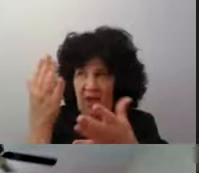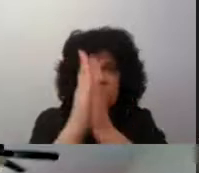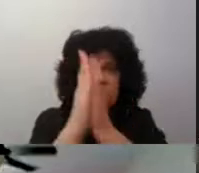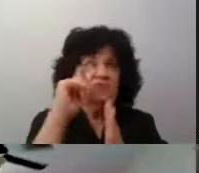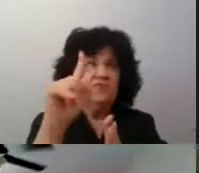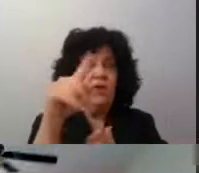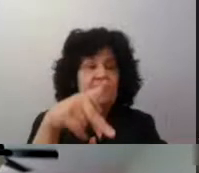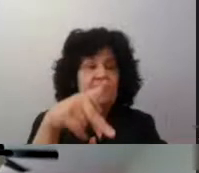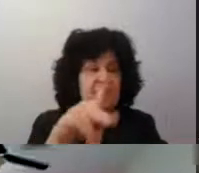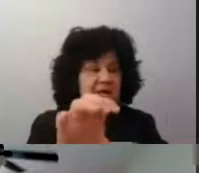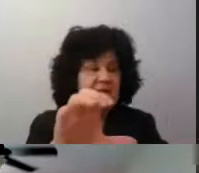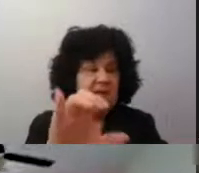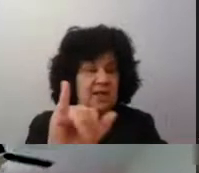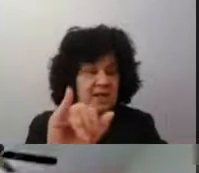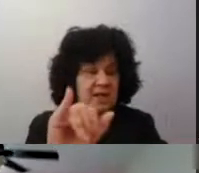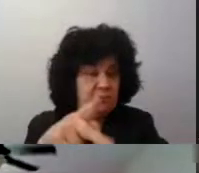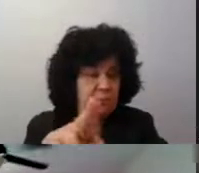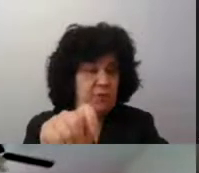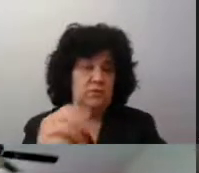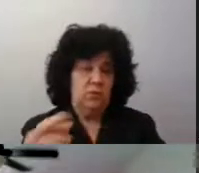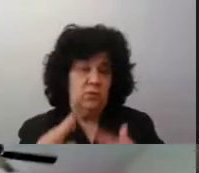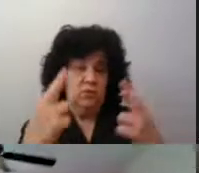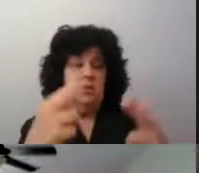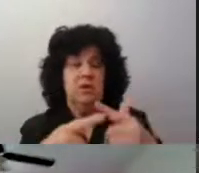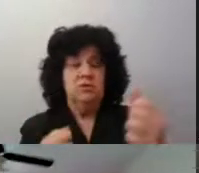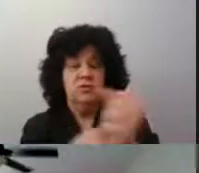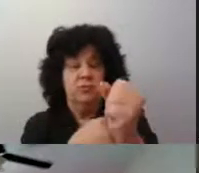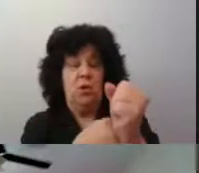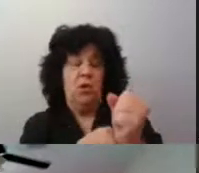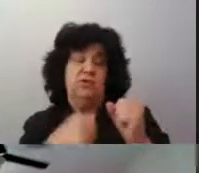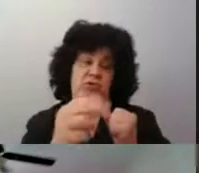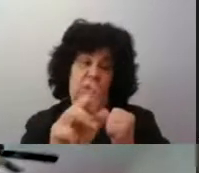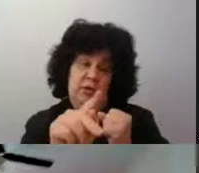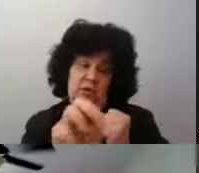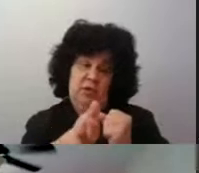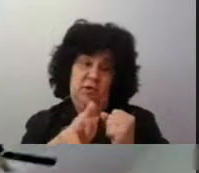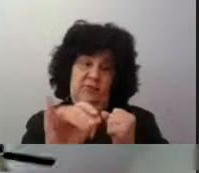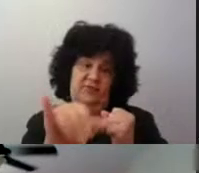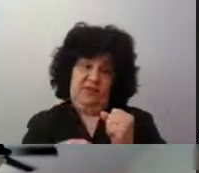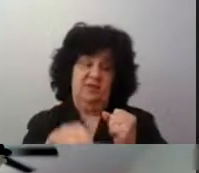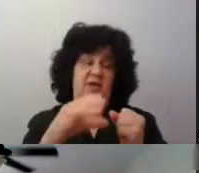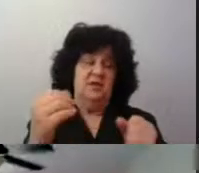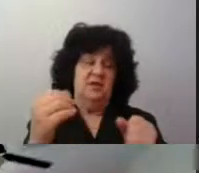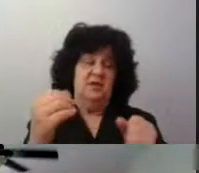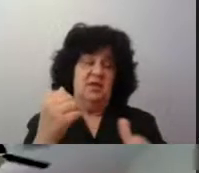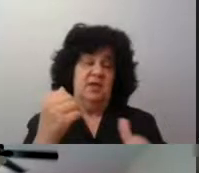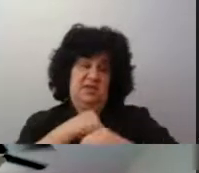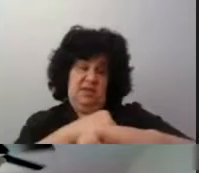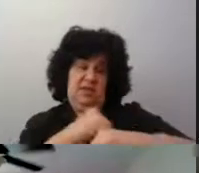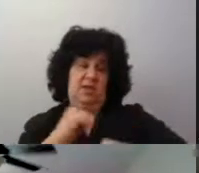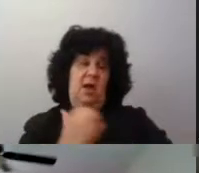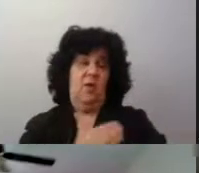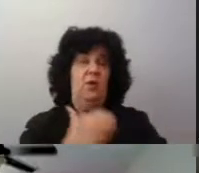making recommendations that support the charter of this federal advisory committee and help protect the future of our planet. Thank you.